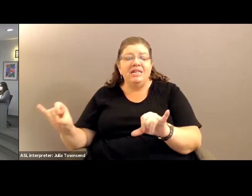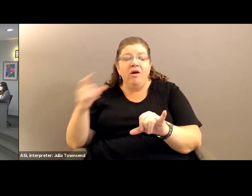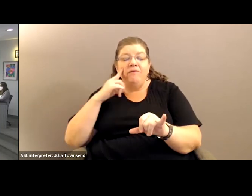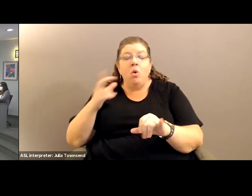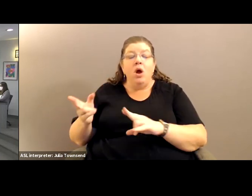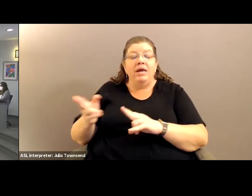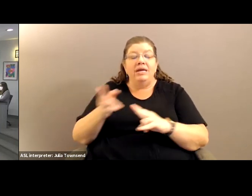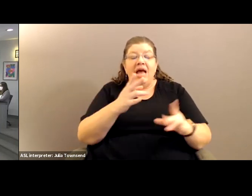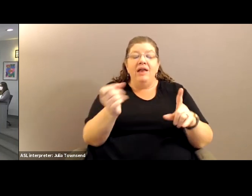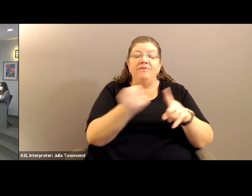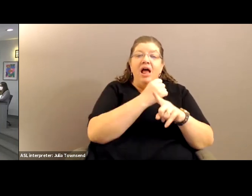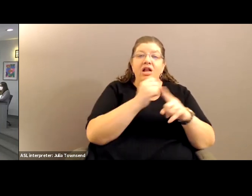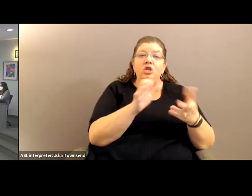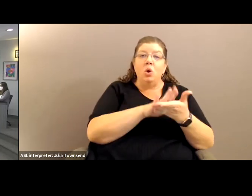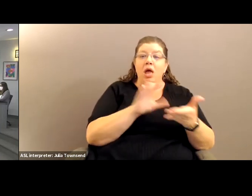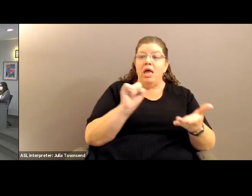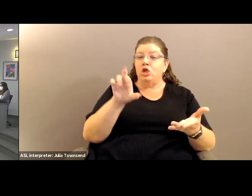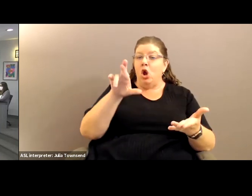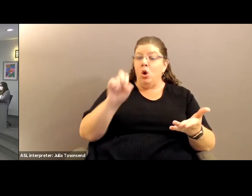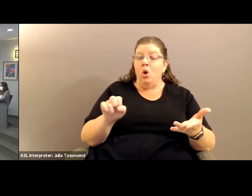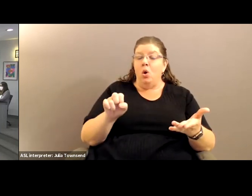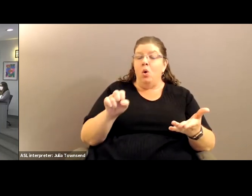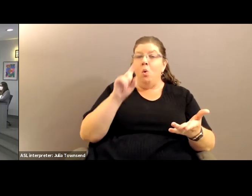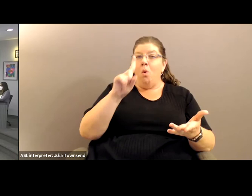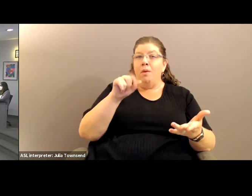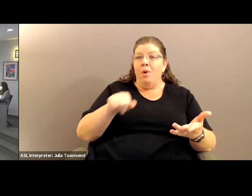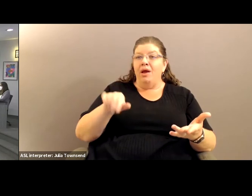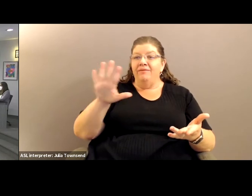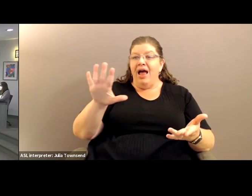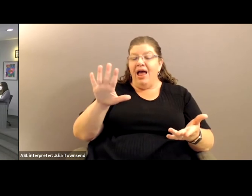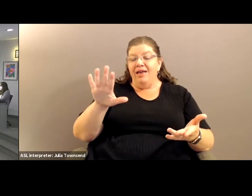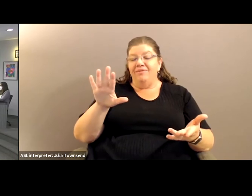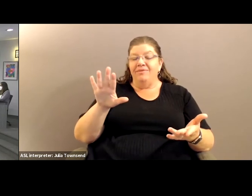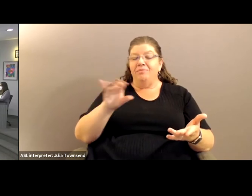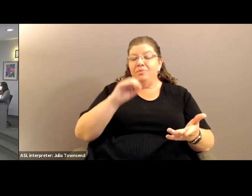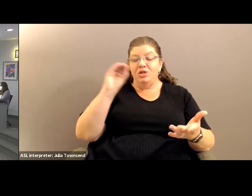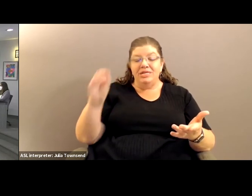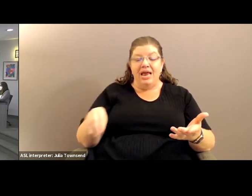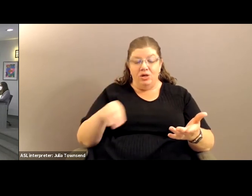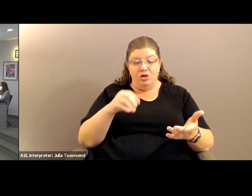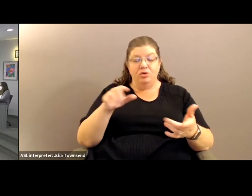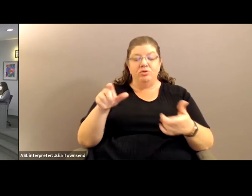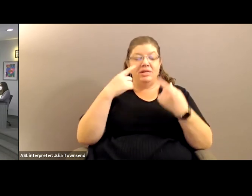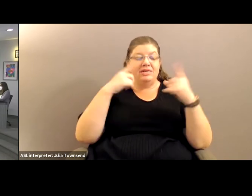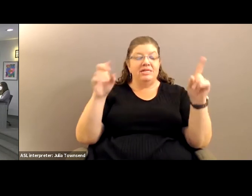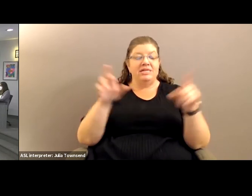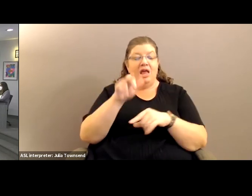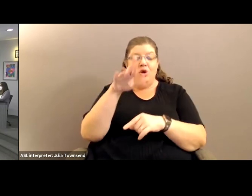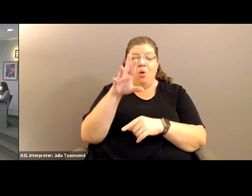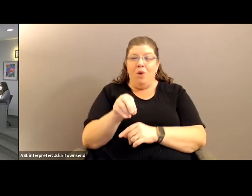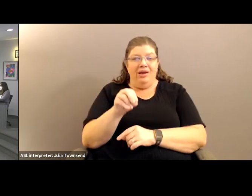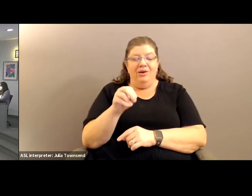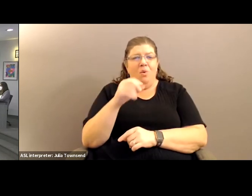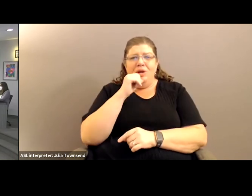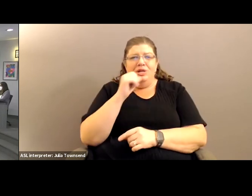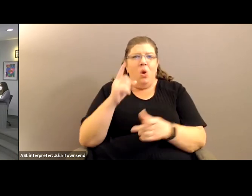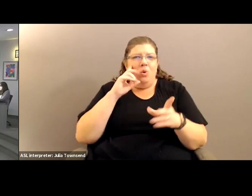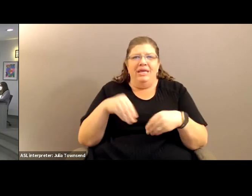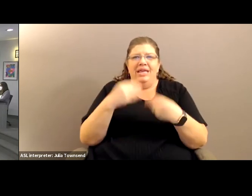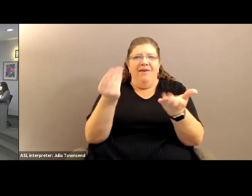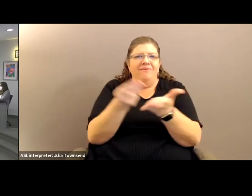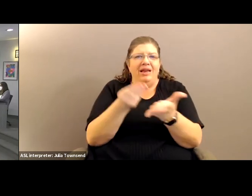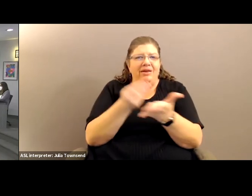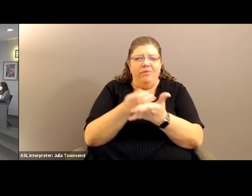schools sros had a 1.5 success rate there is no program in our district that would get funding for a 1.5 success